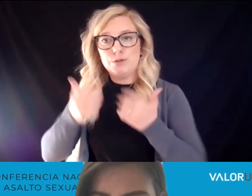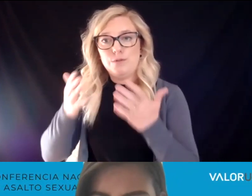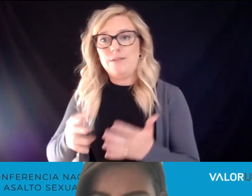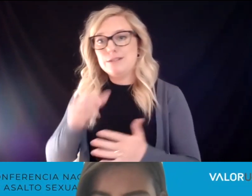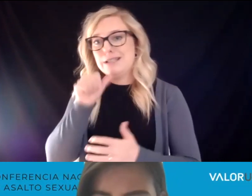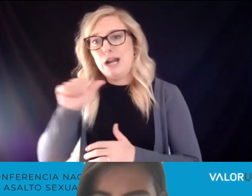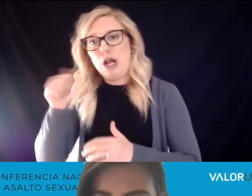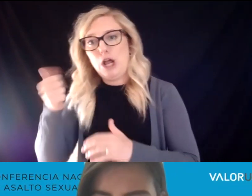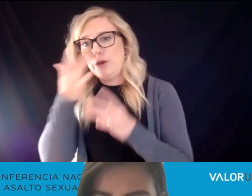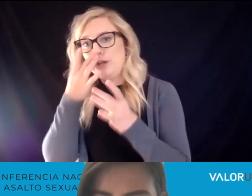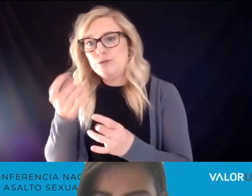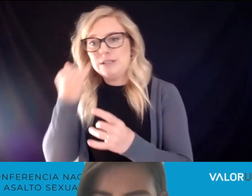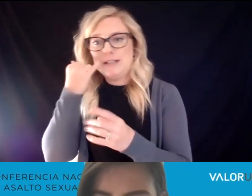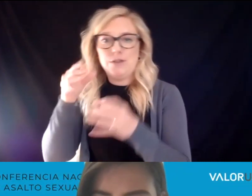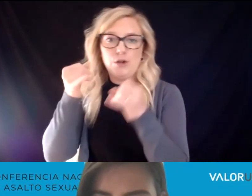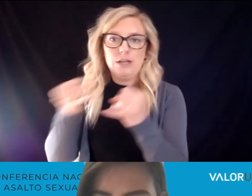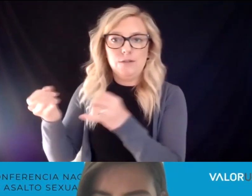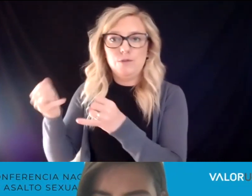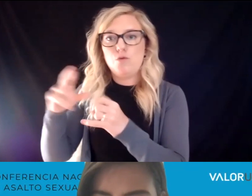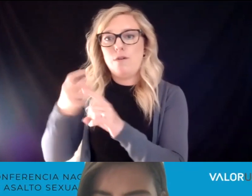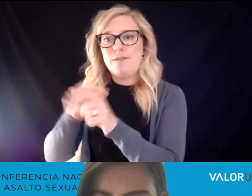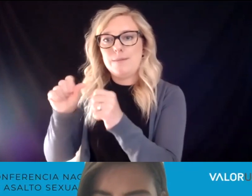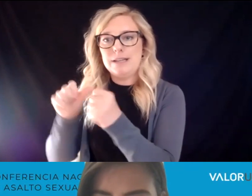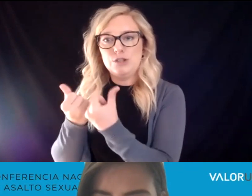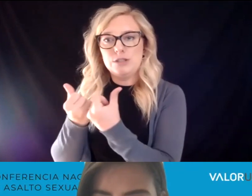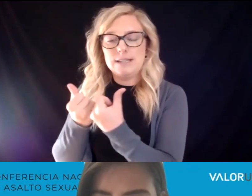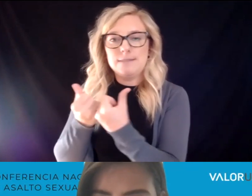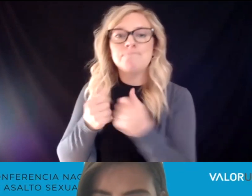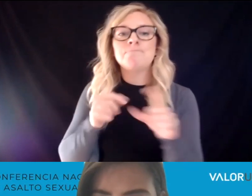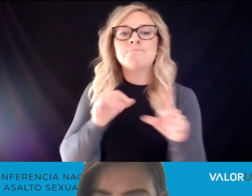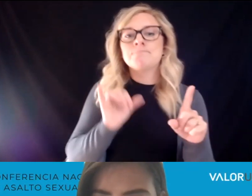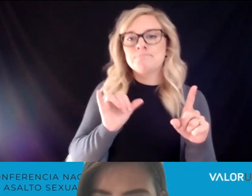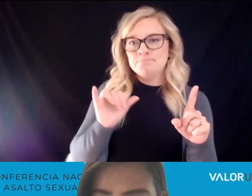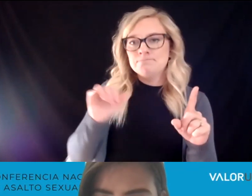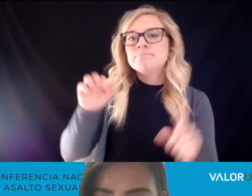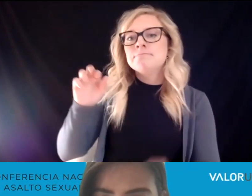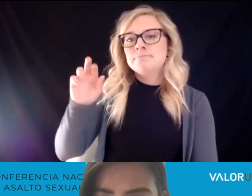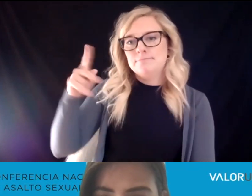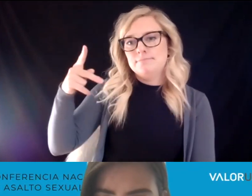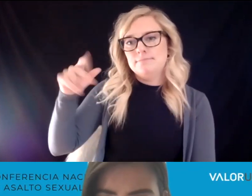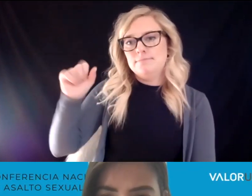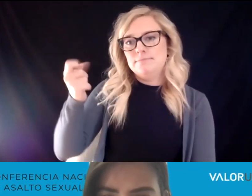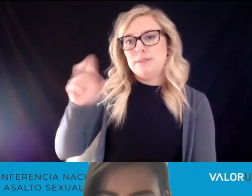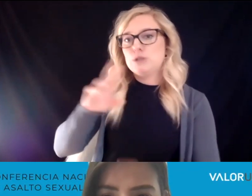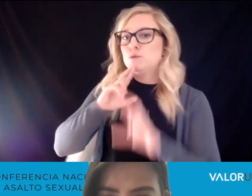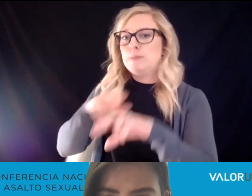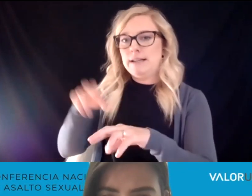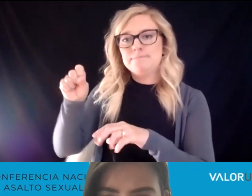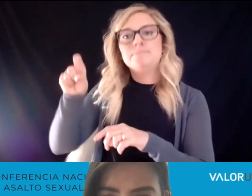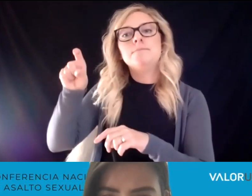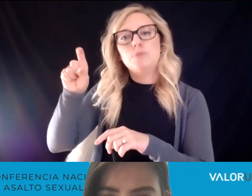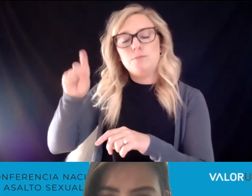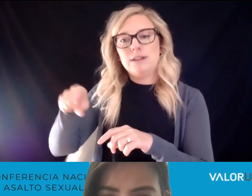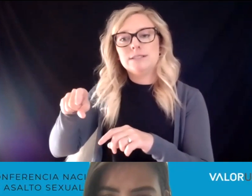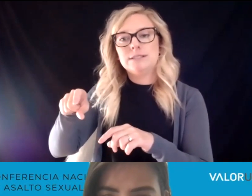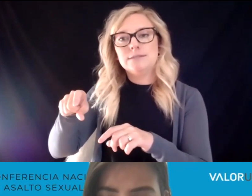individual or from the agency. Yes, of course, we must respond from that perspective. We always tend to think